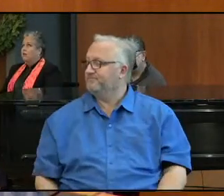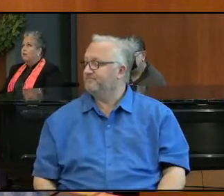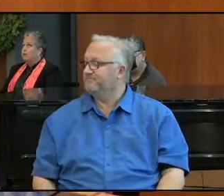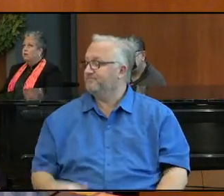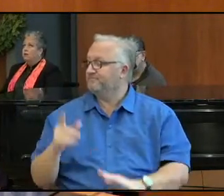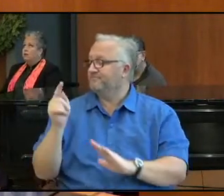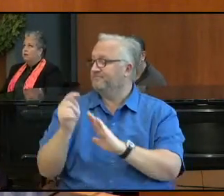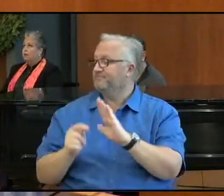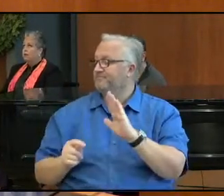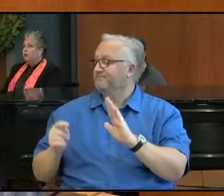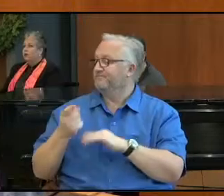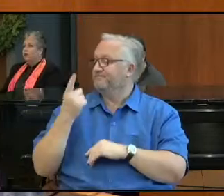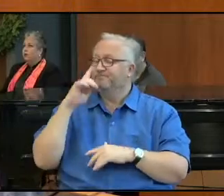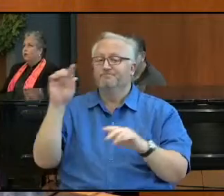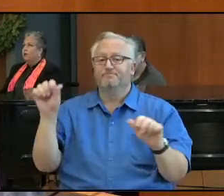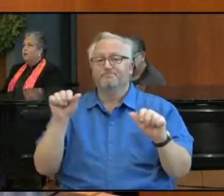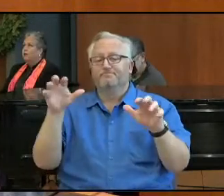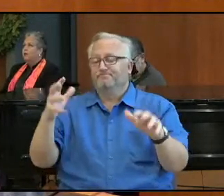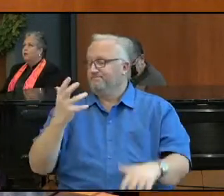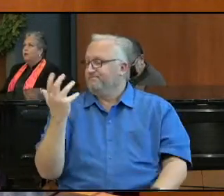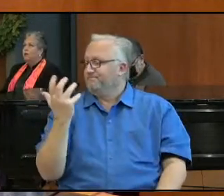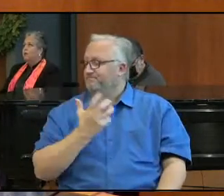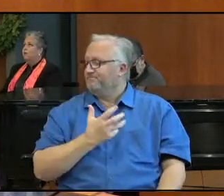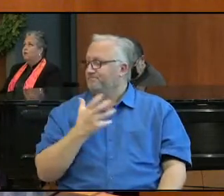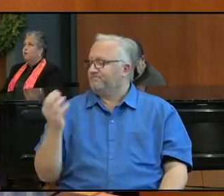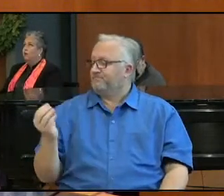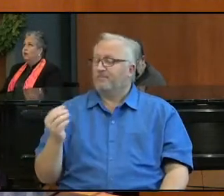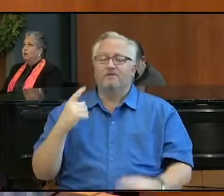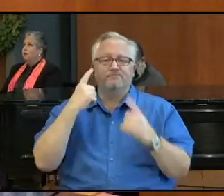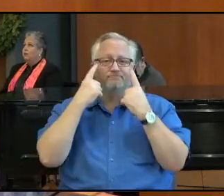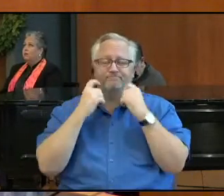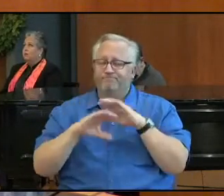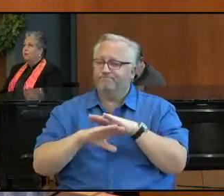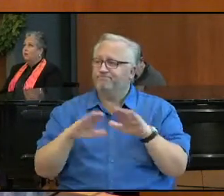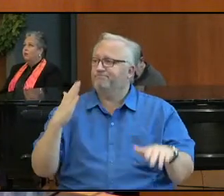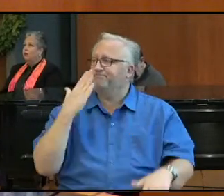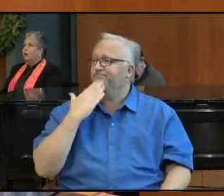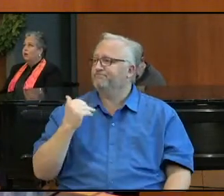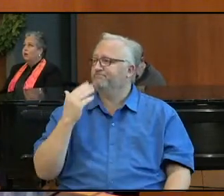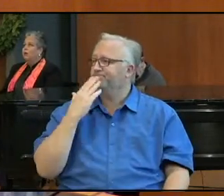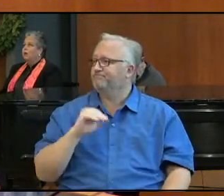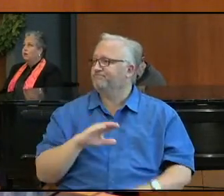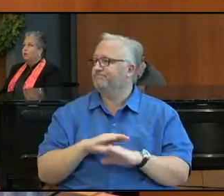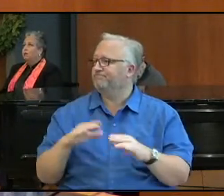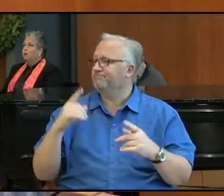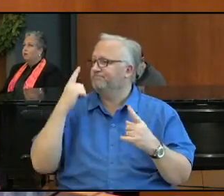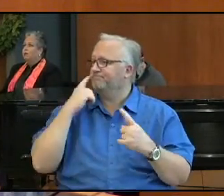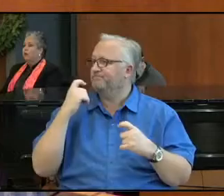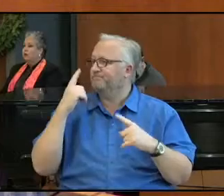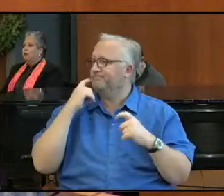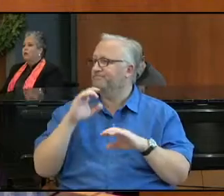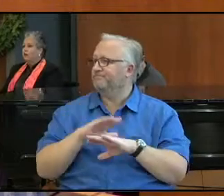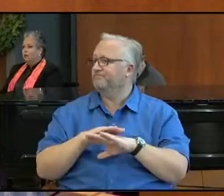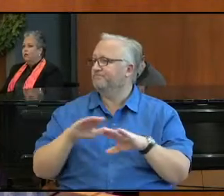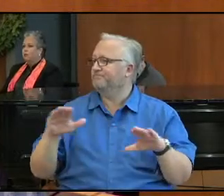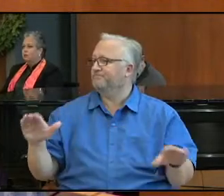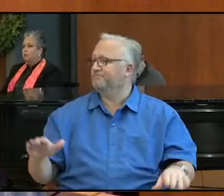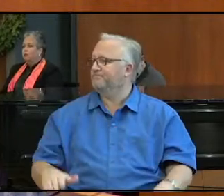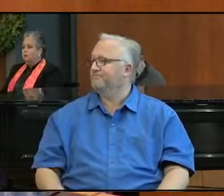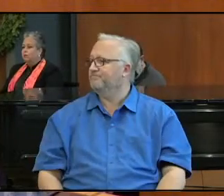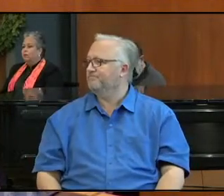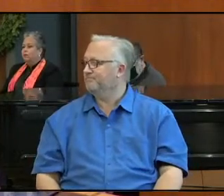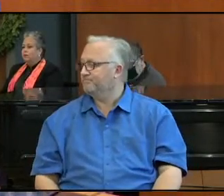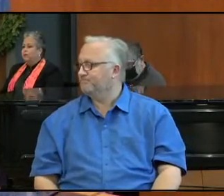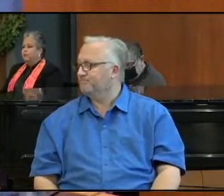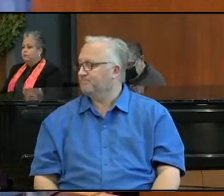These are the days of miracle and wonder, and don't cry, baby, don't cry, don't cry, don't cry.